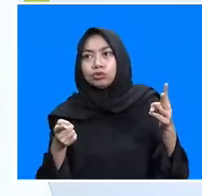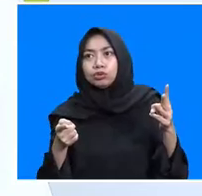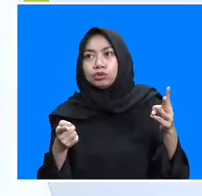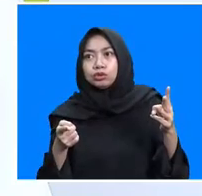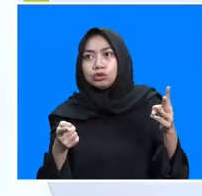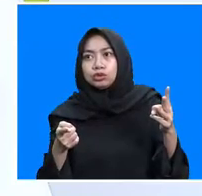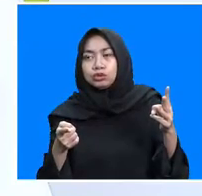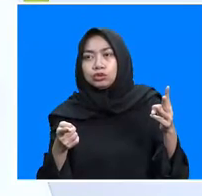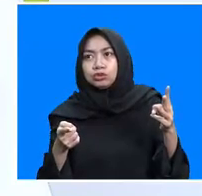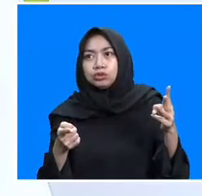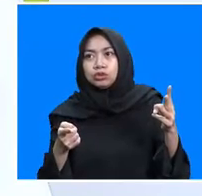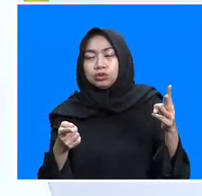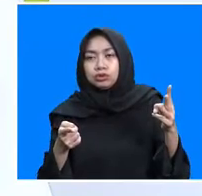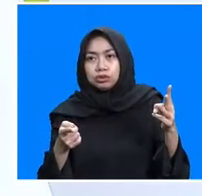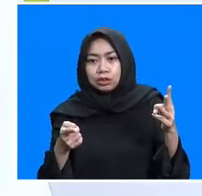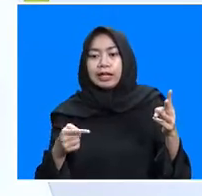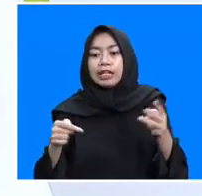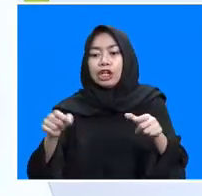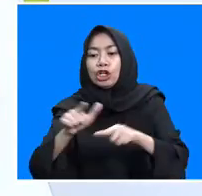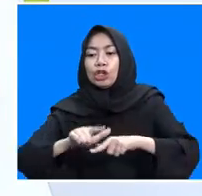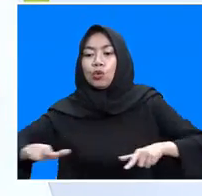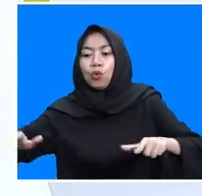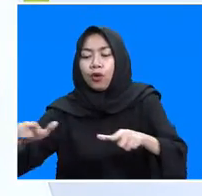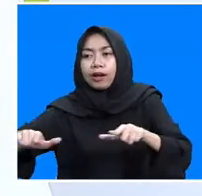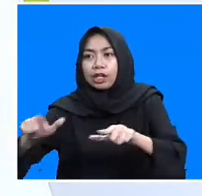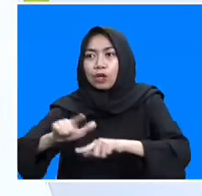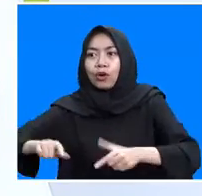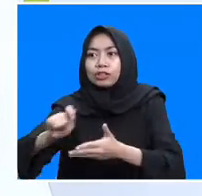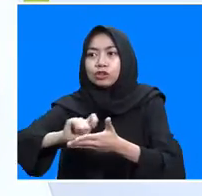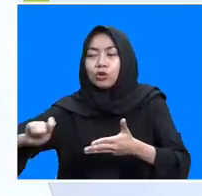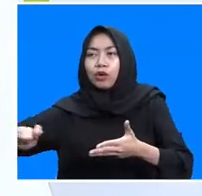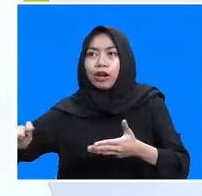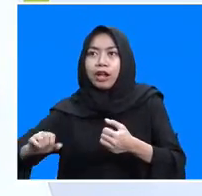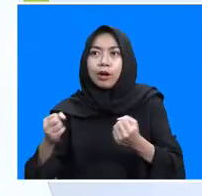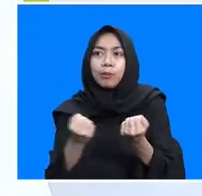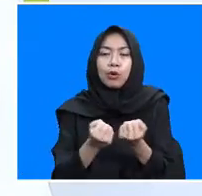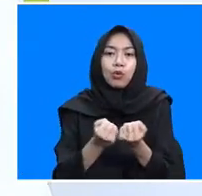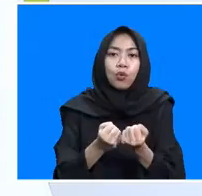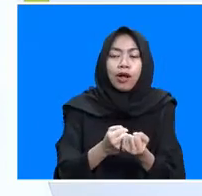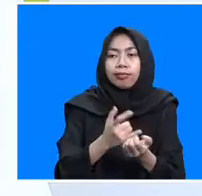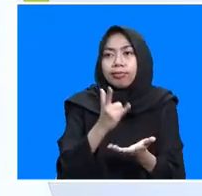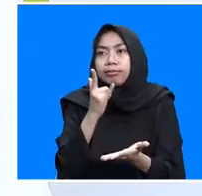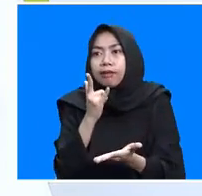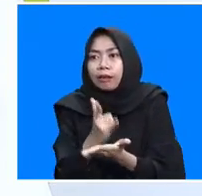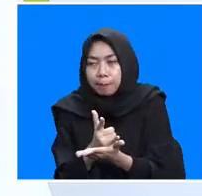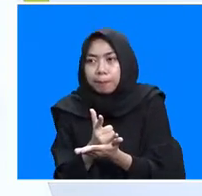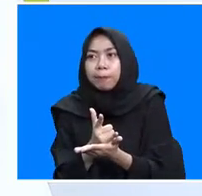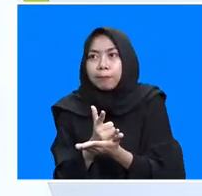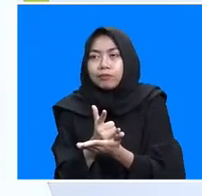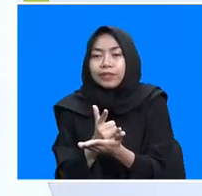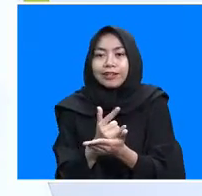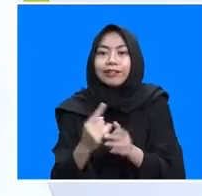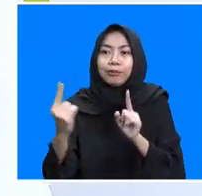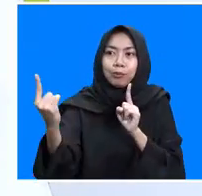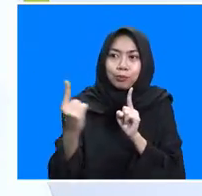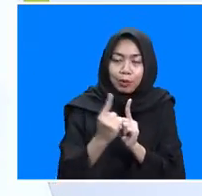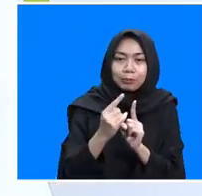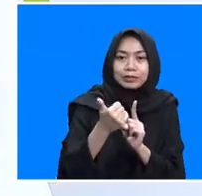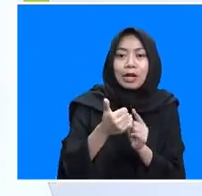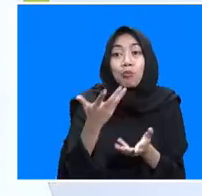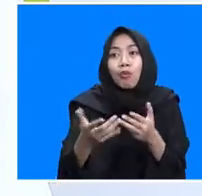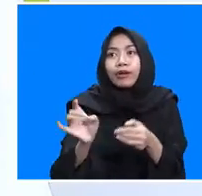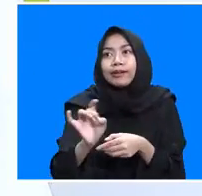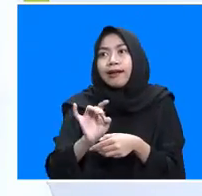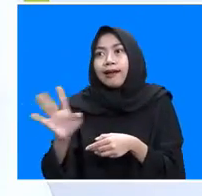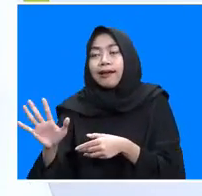to work in a hybrid environment where you might be teaching some components of your course face to face, while others